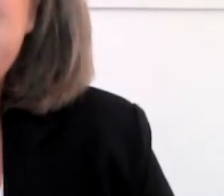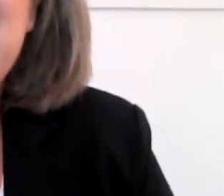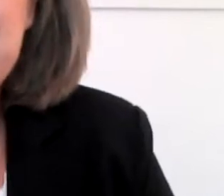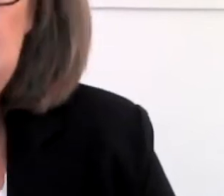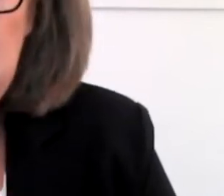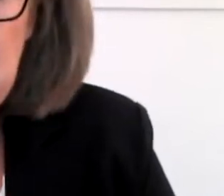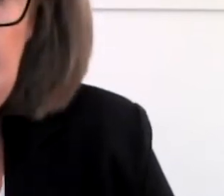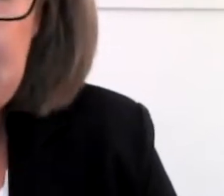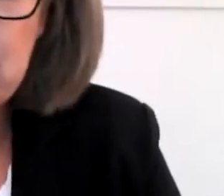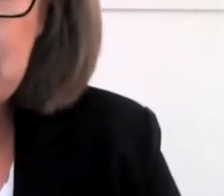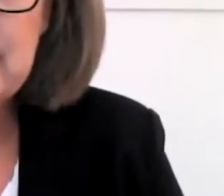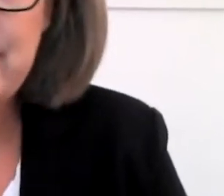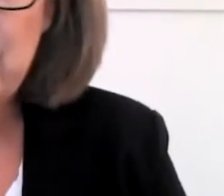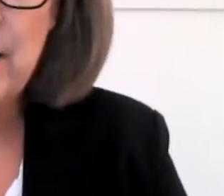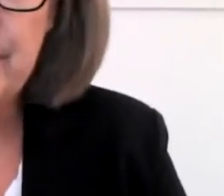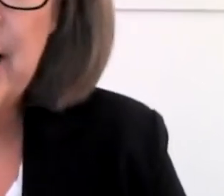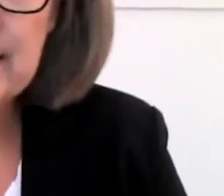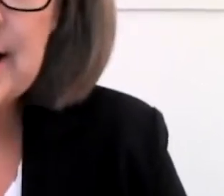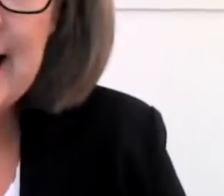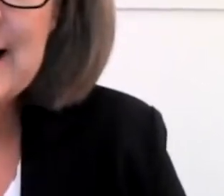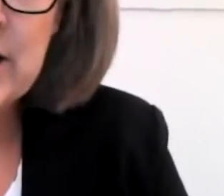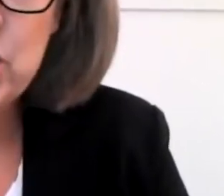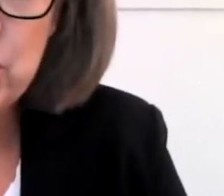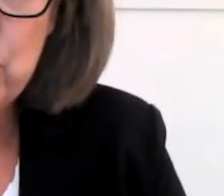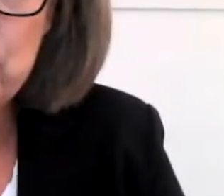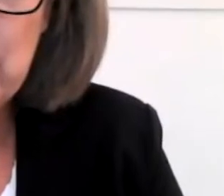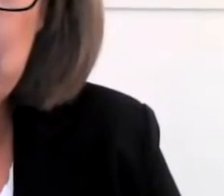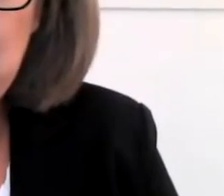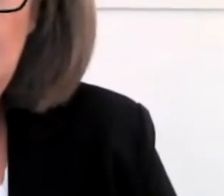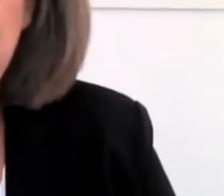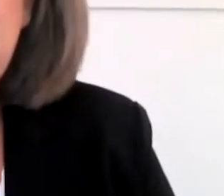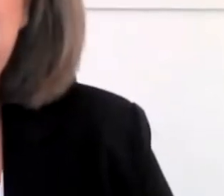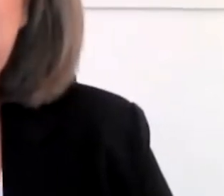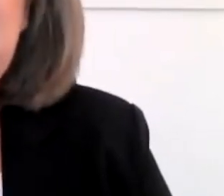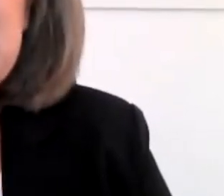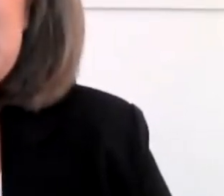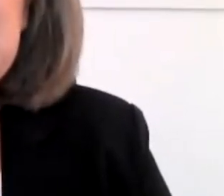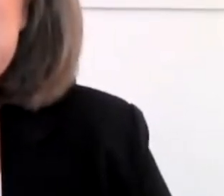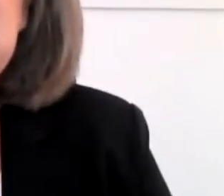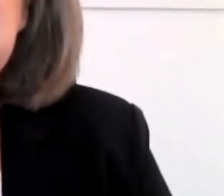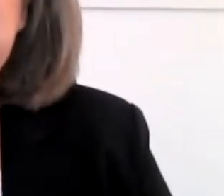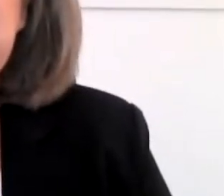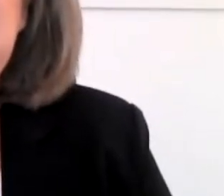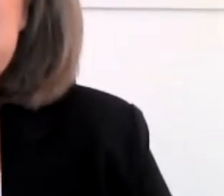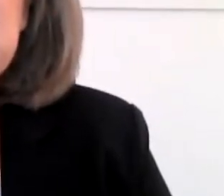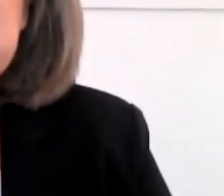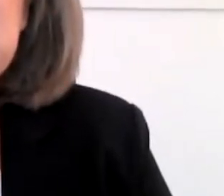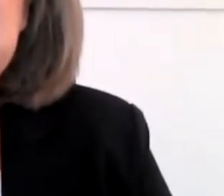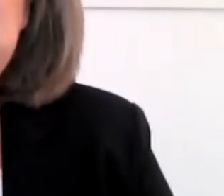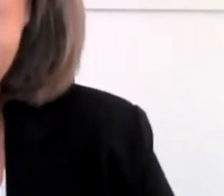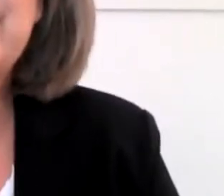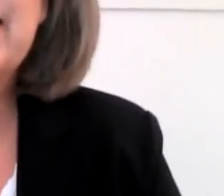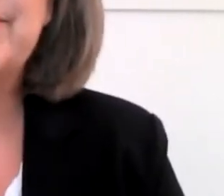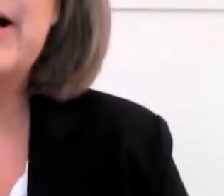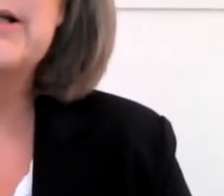kids, and they had to use indicators because it's very complex to ask children about their ACEs because